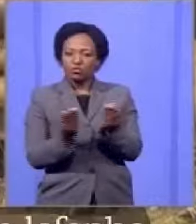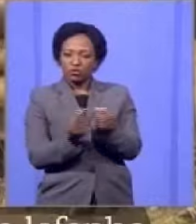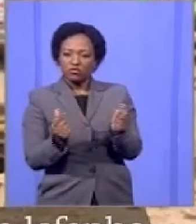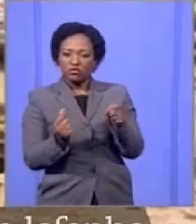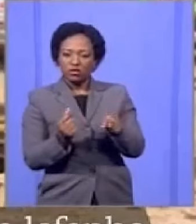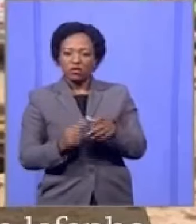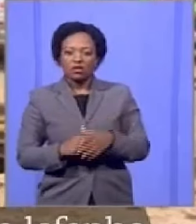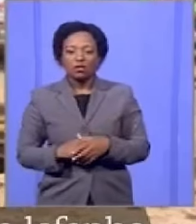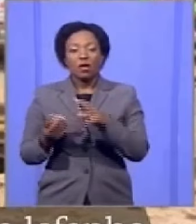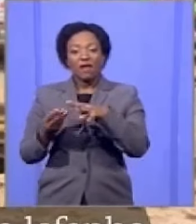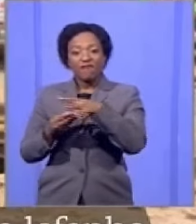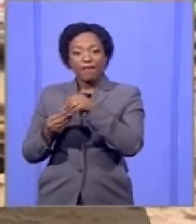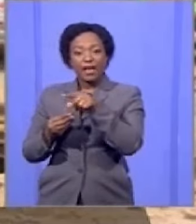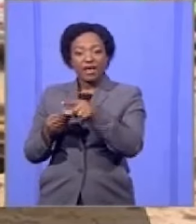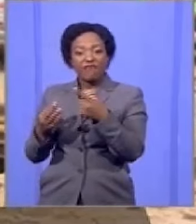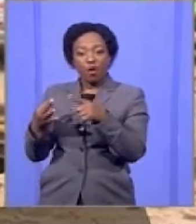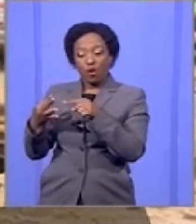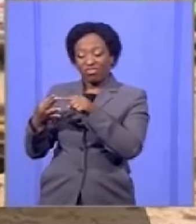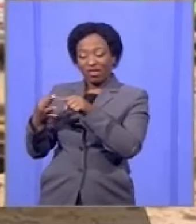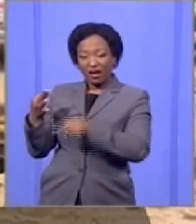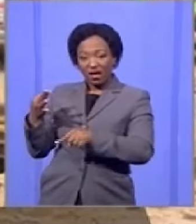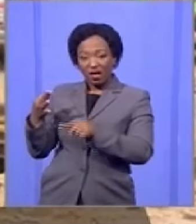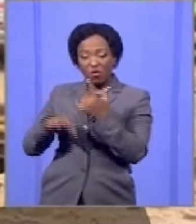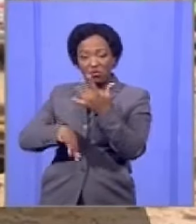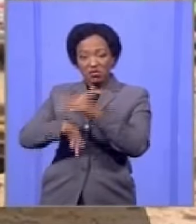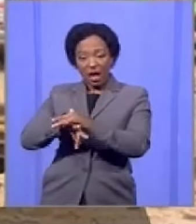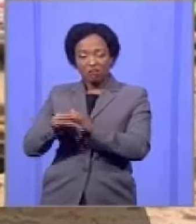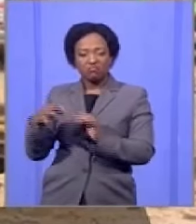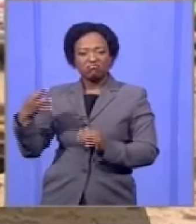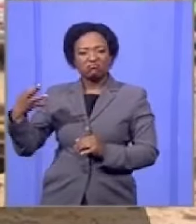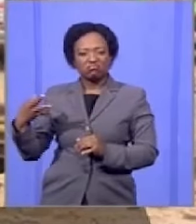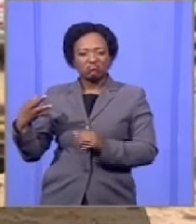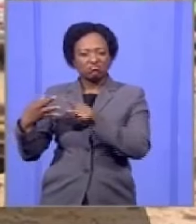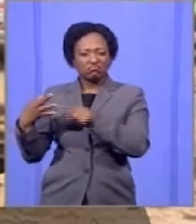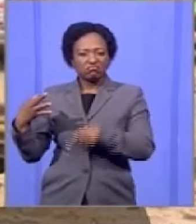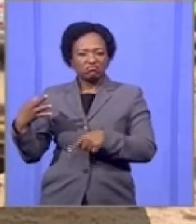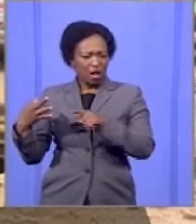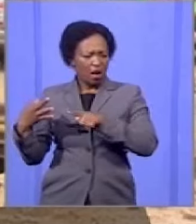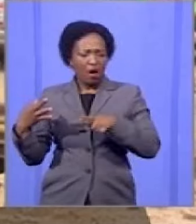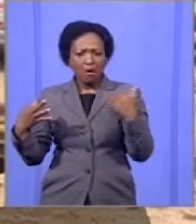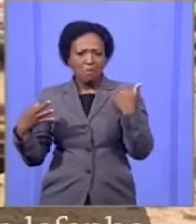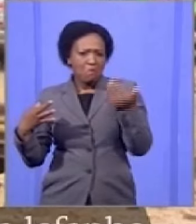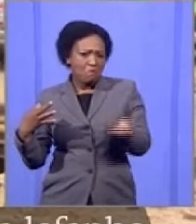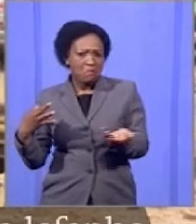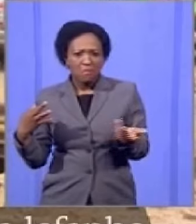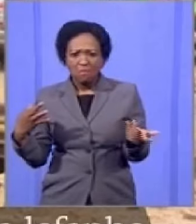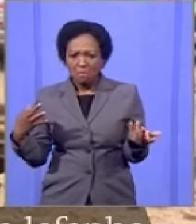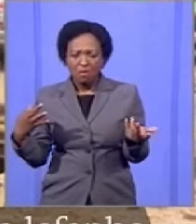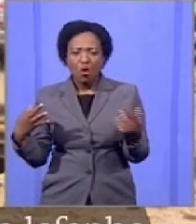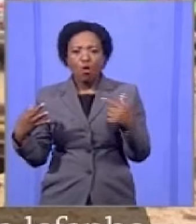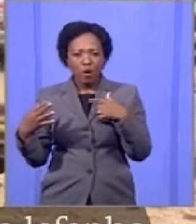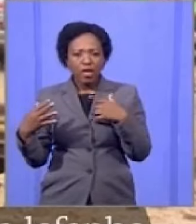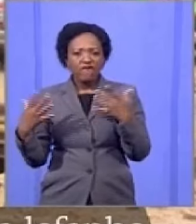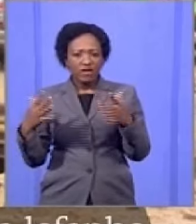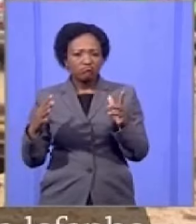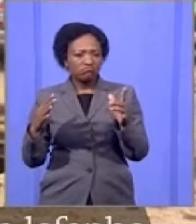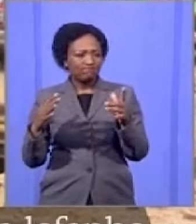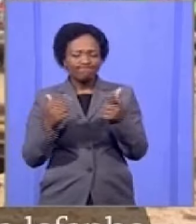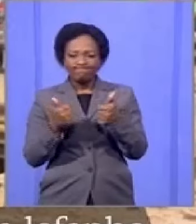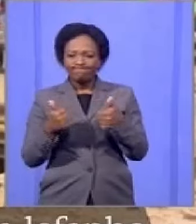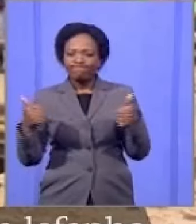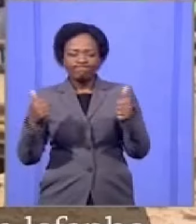us as the families of the trio because it's been too long. We have been camping here, and we're of